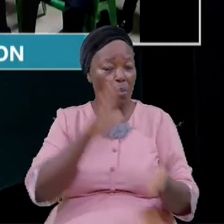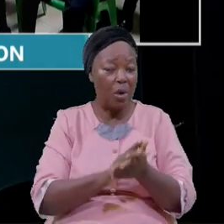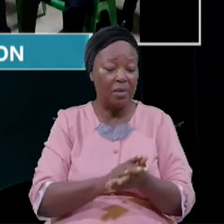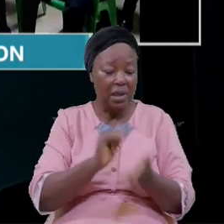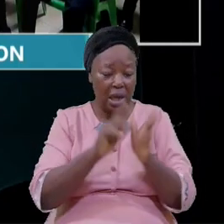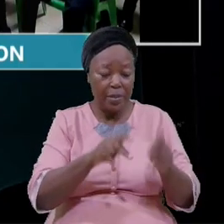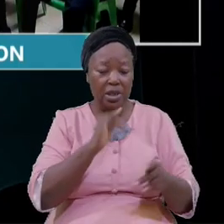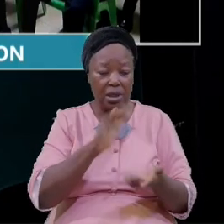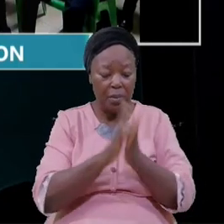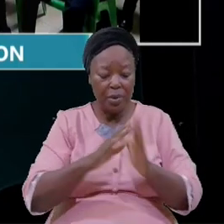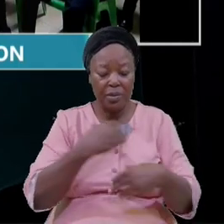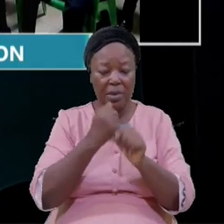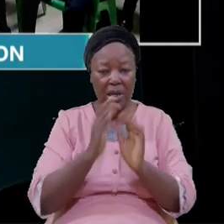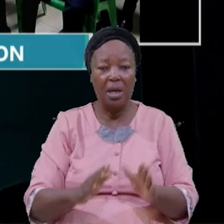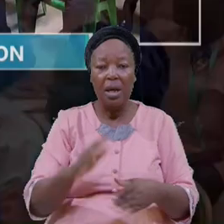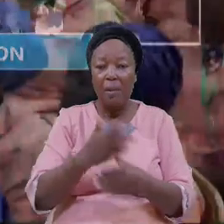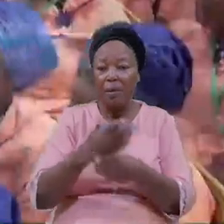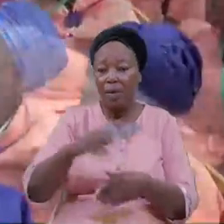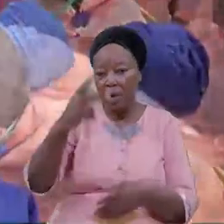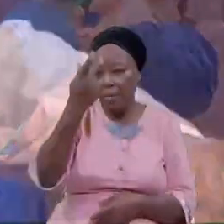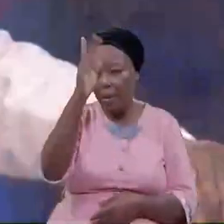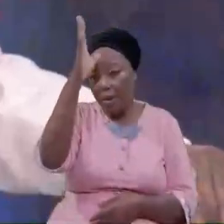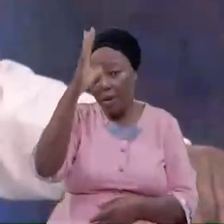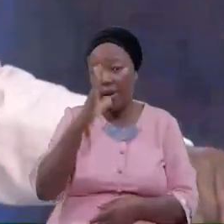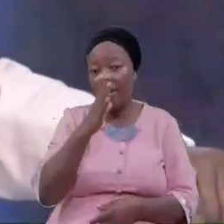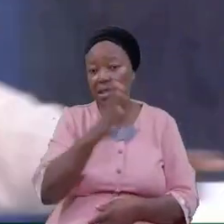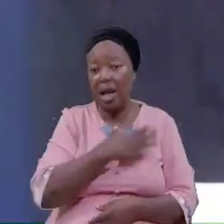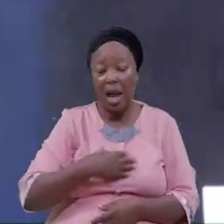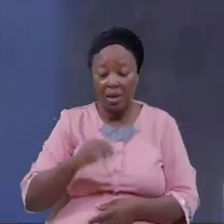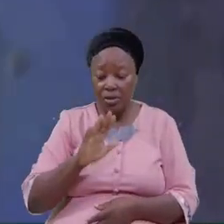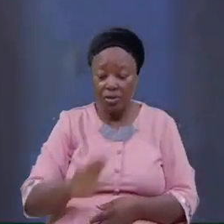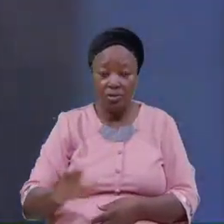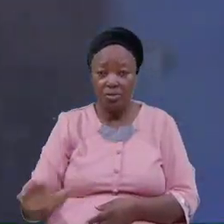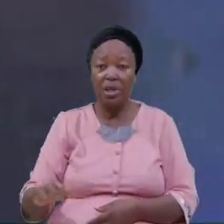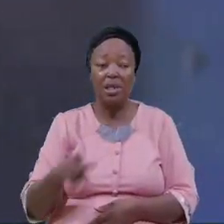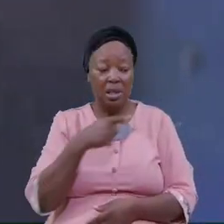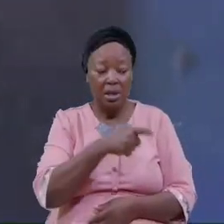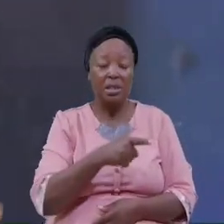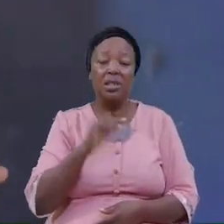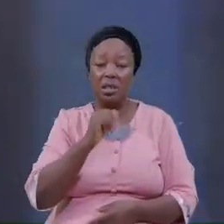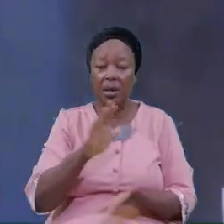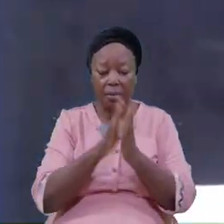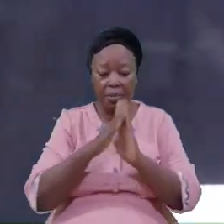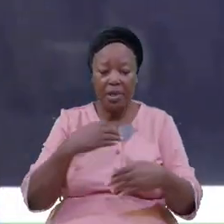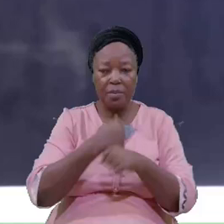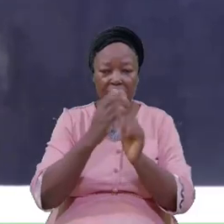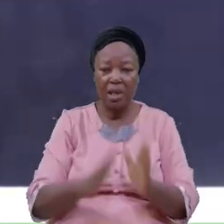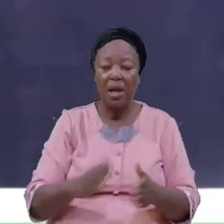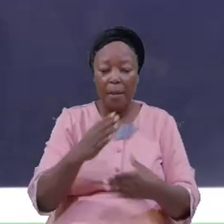de paix. Between parents and children, it's a peacemaker. Entre parents et enfants, il y a des artisans Between de la paix.